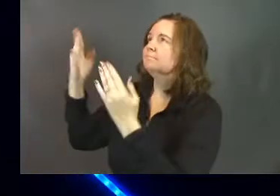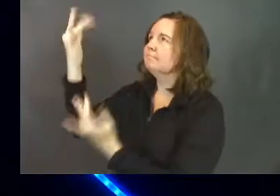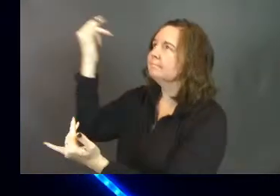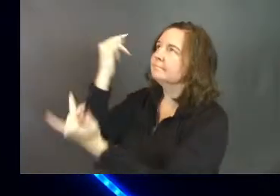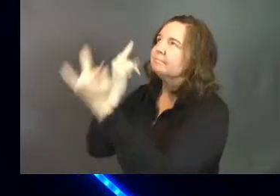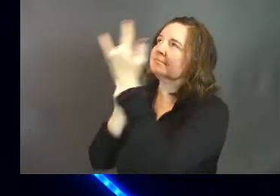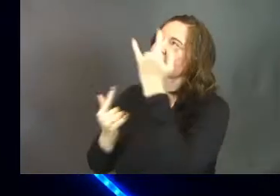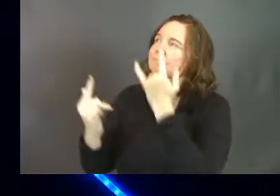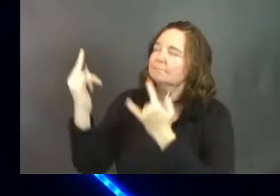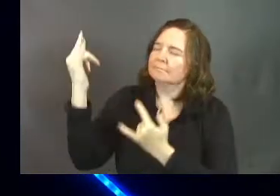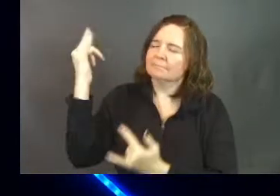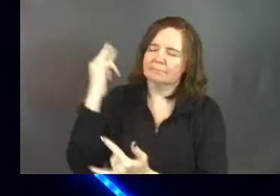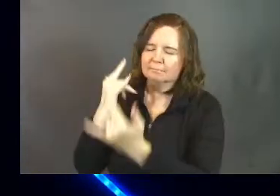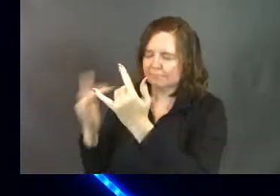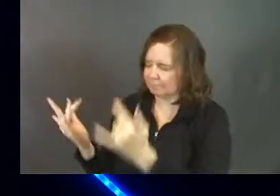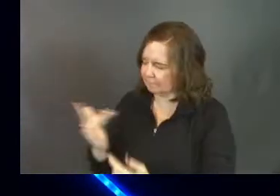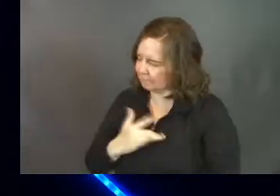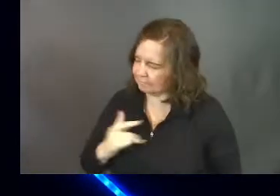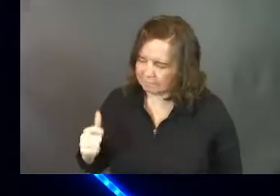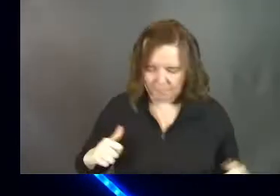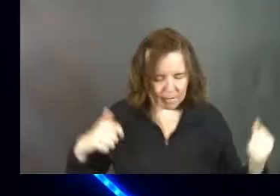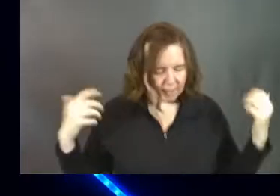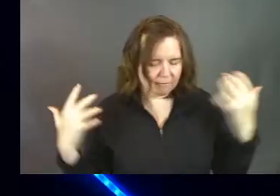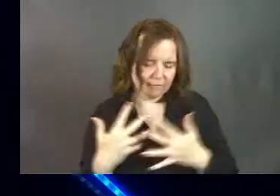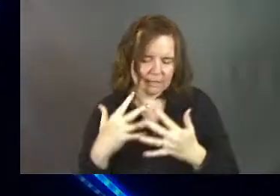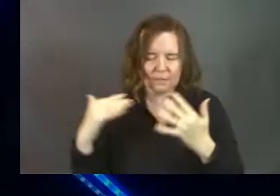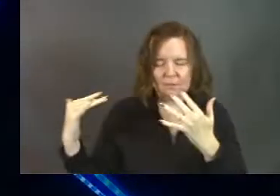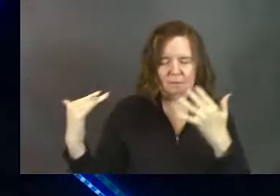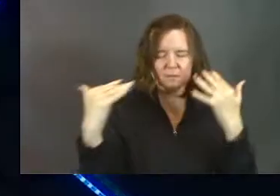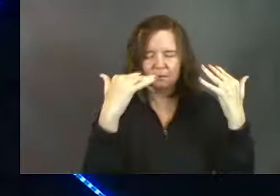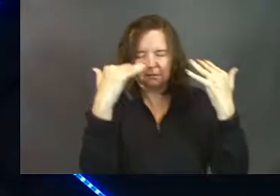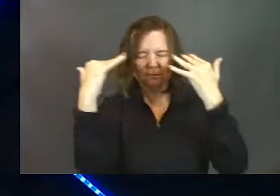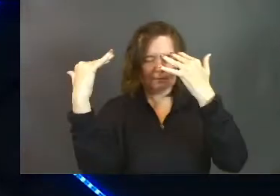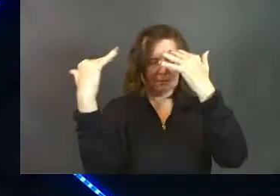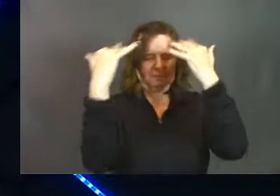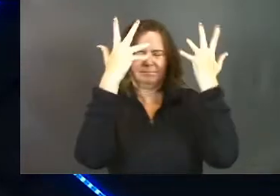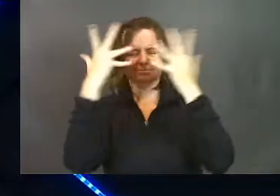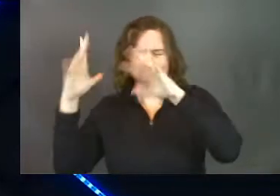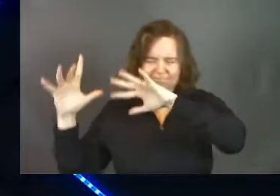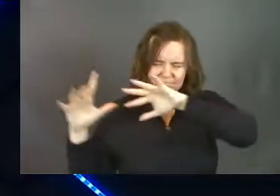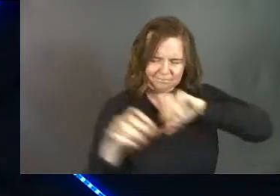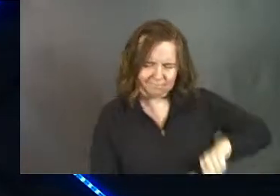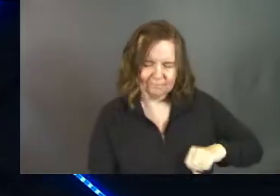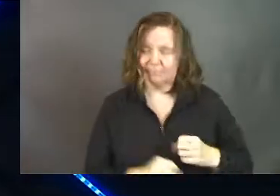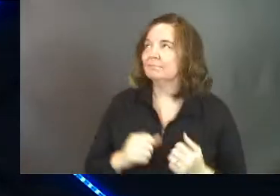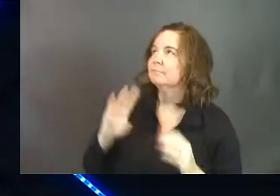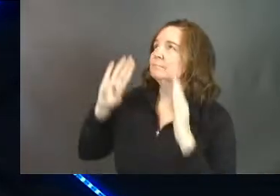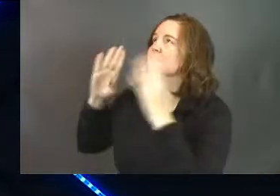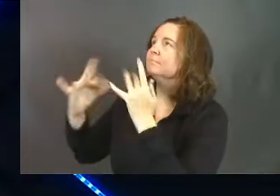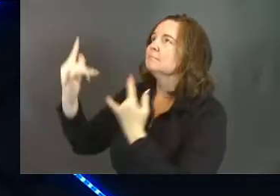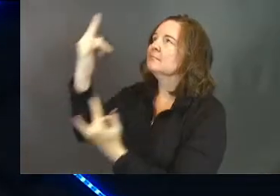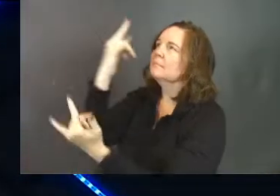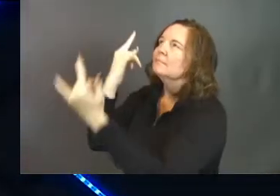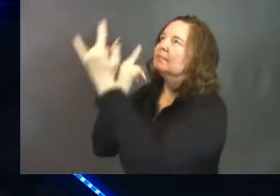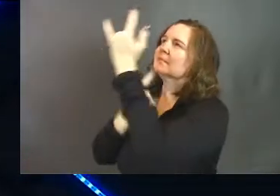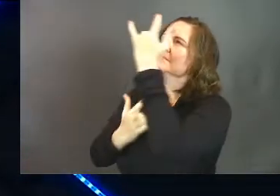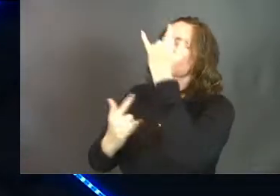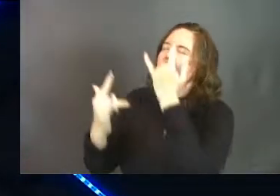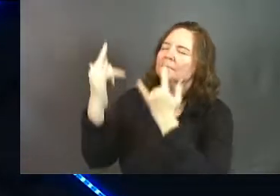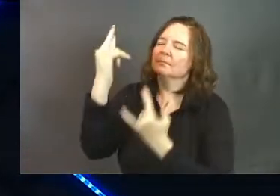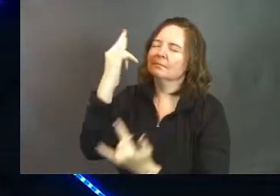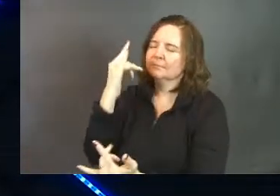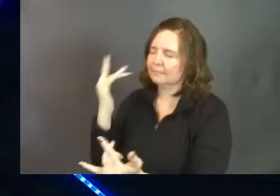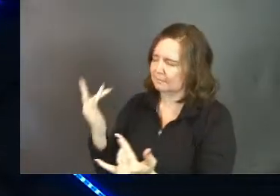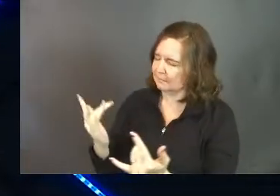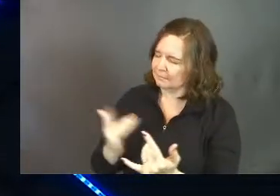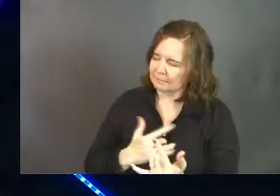I stand in your love, and my fear doesn't stand a chance when I stand